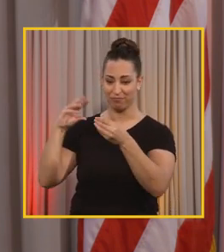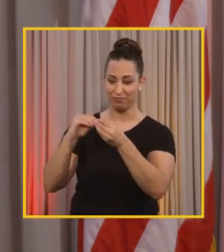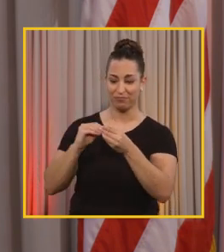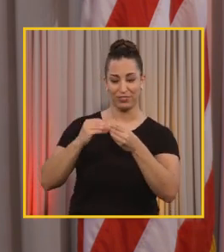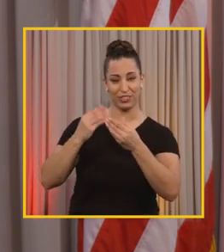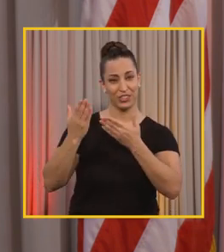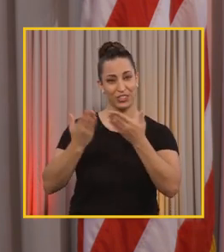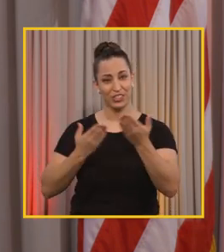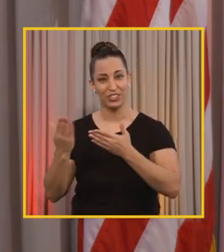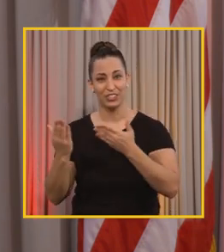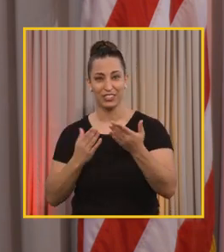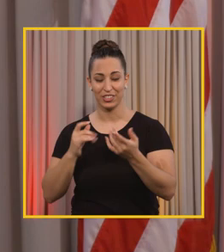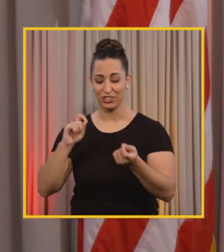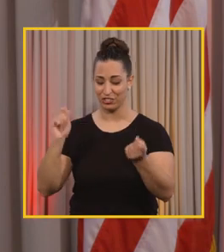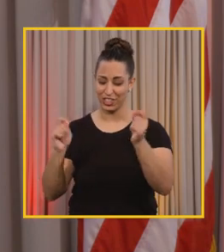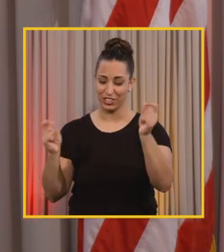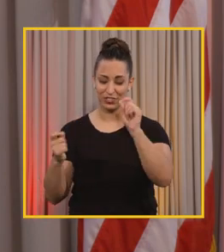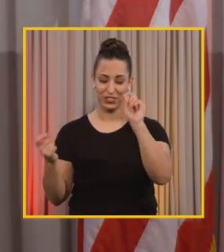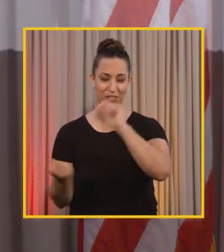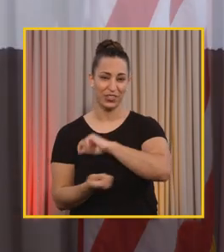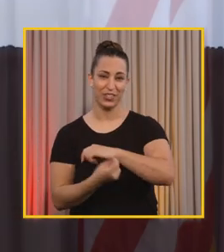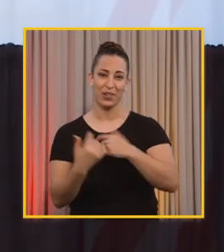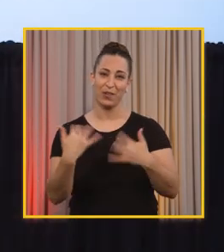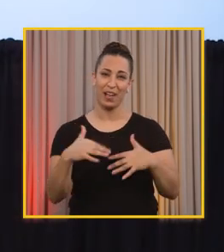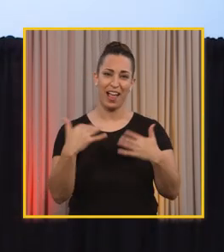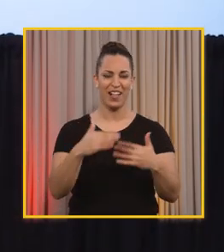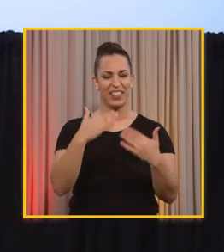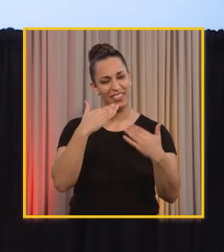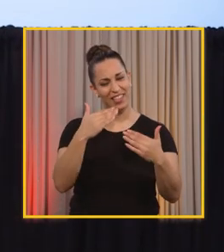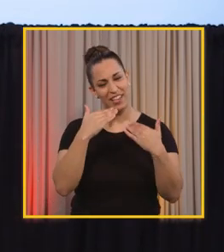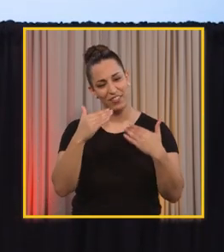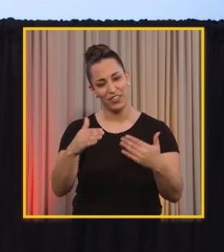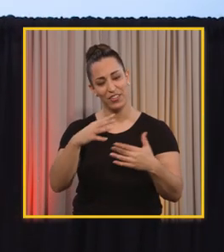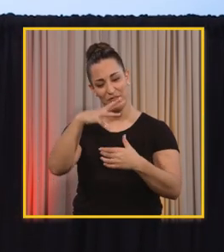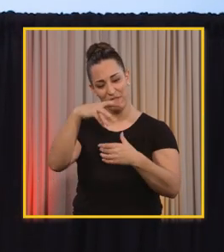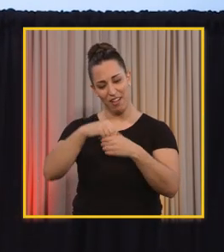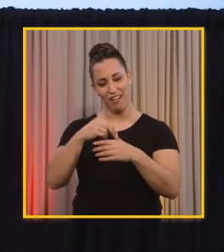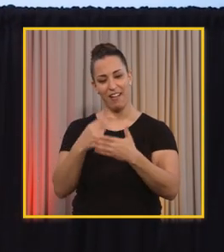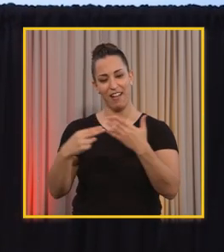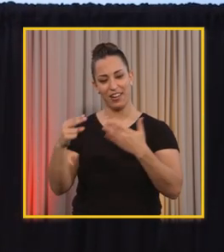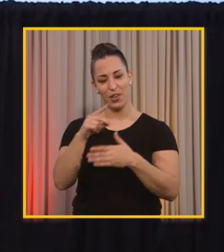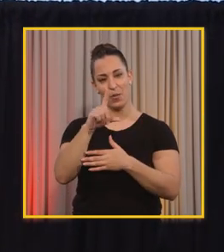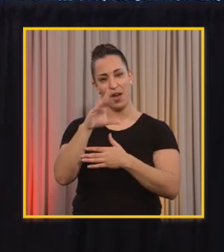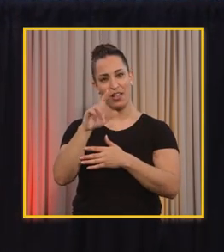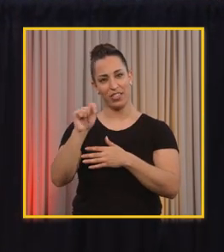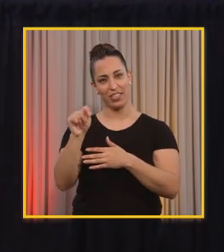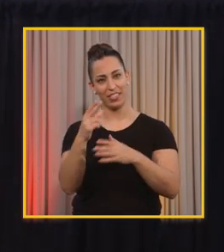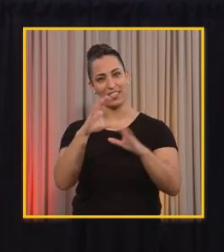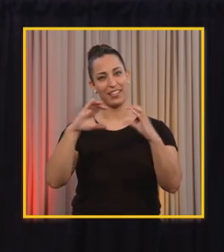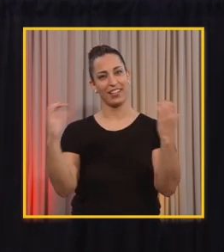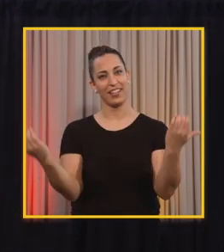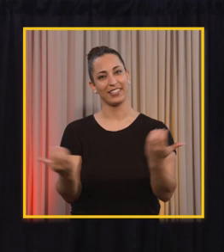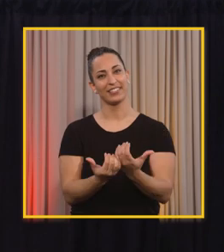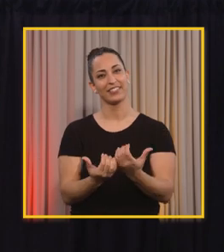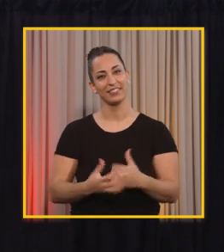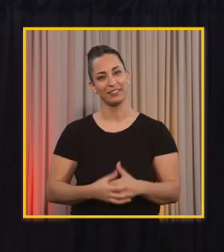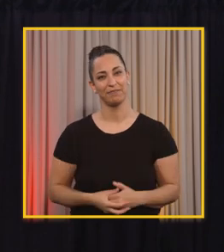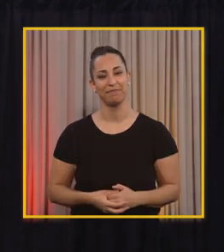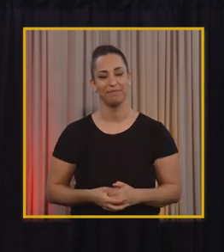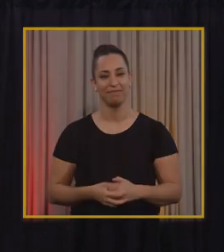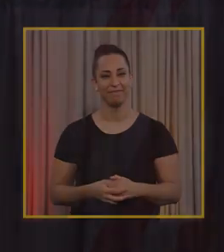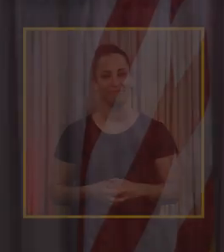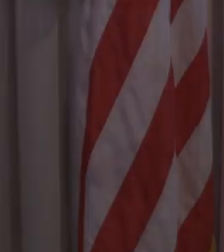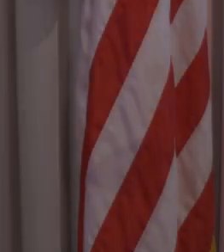excellence, and transformation. And thank you for being Hartnell's centennial class.